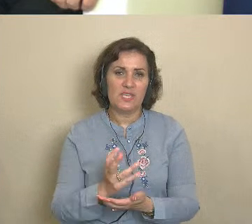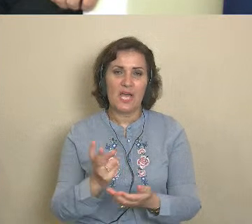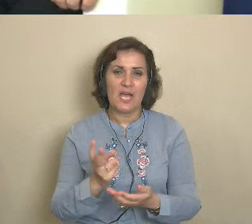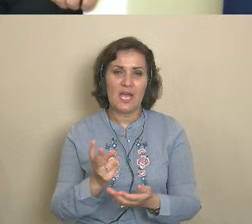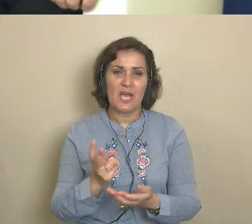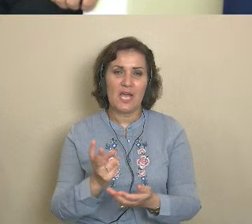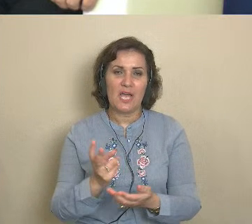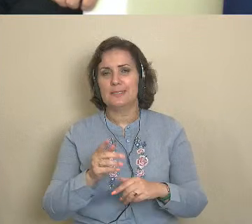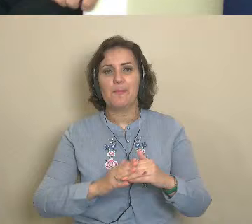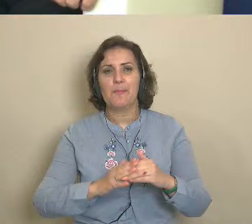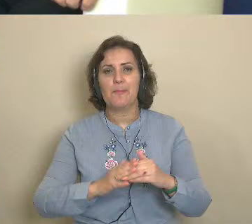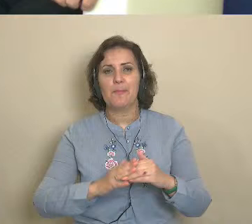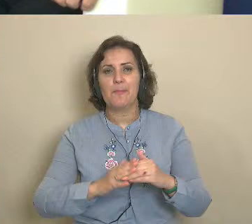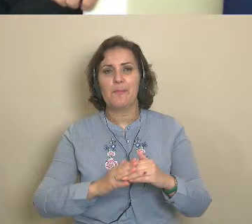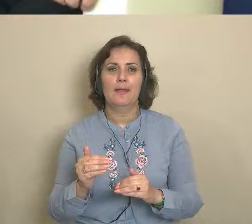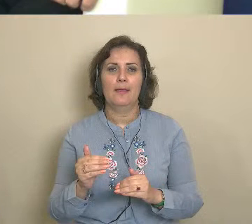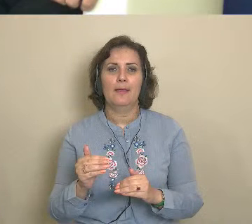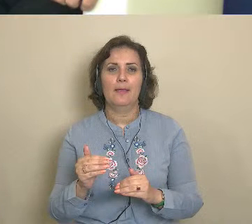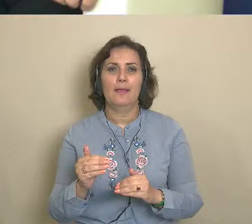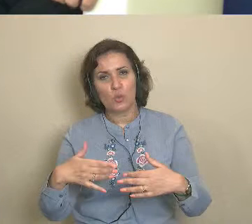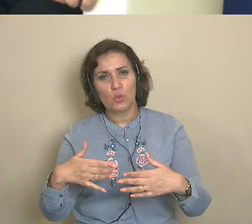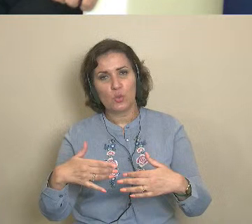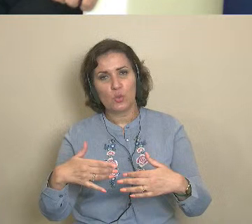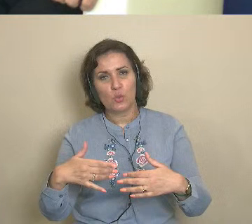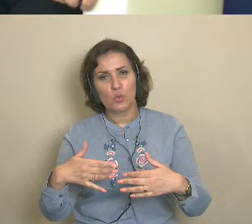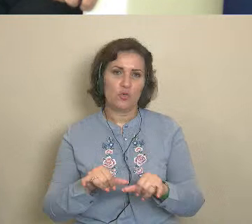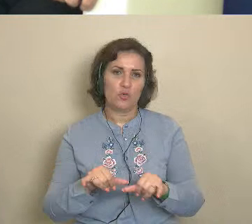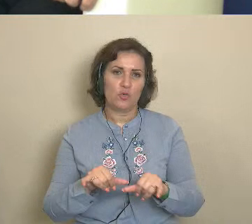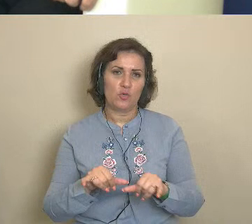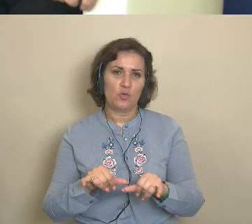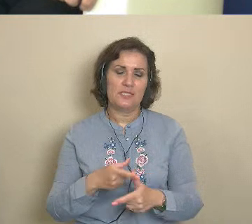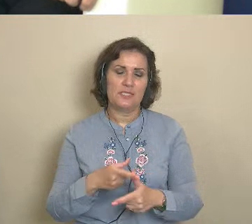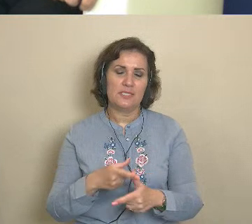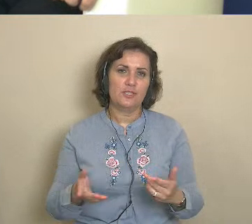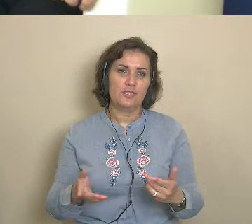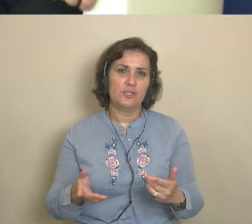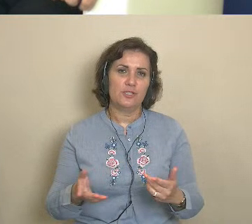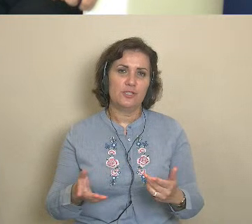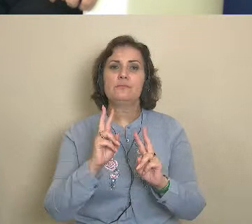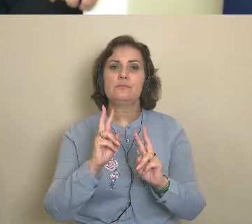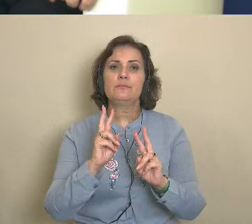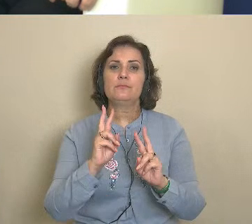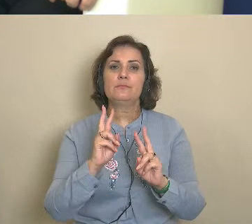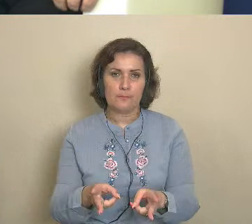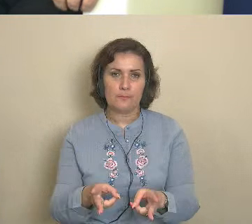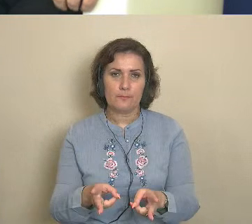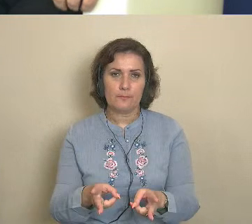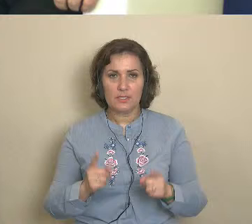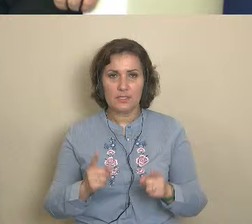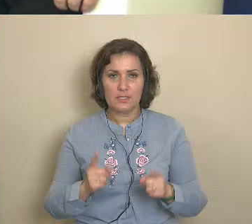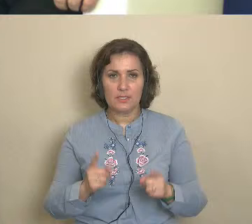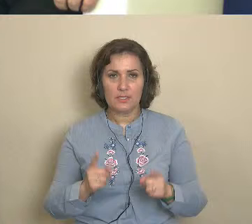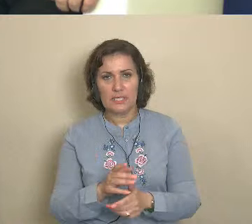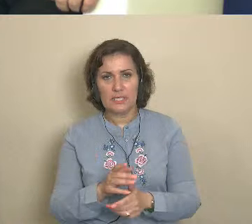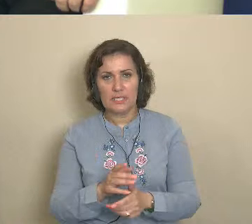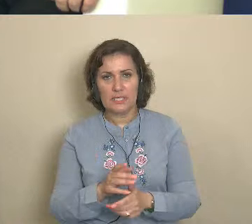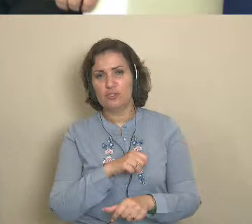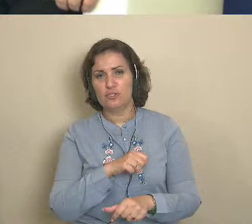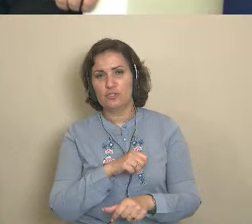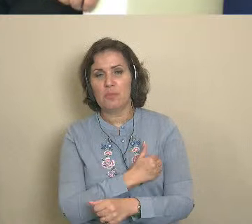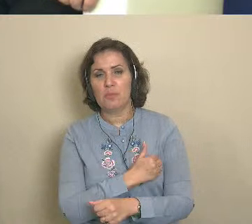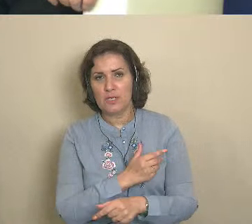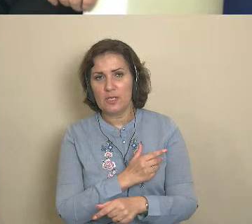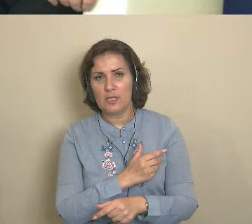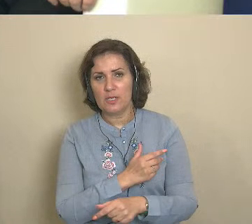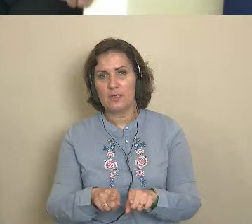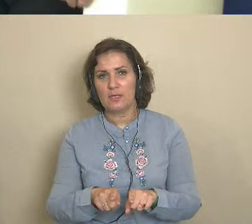intentions to make the offenders liable? Whether there is a positive attitude to this? Are